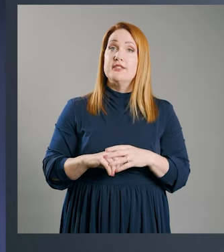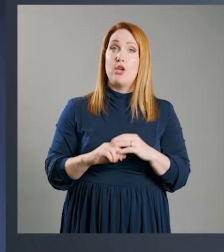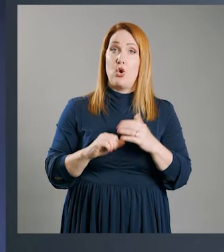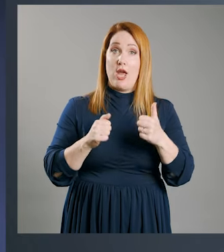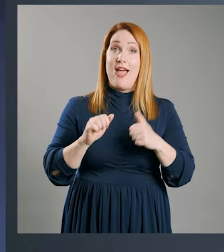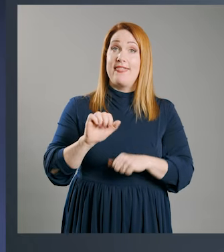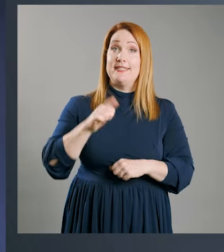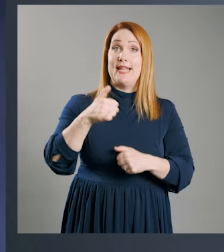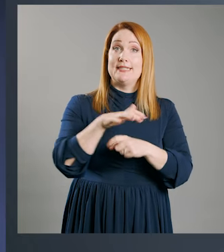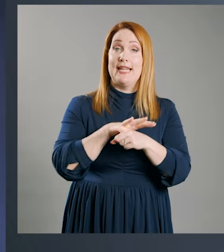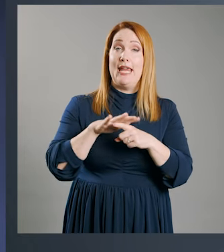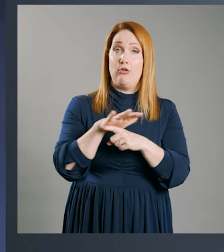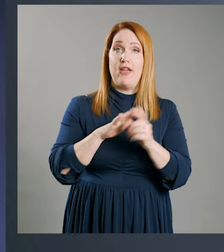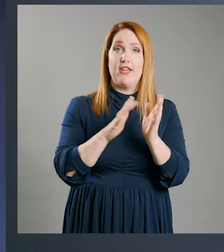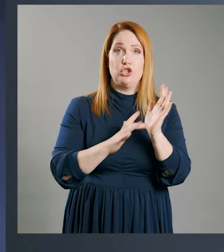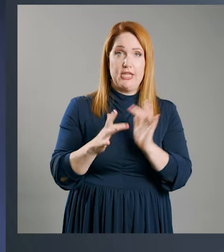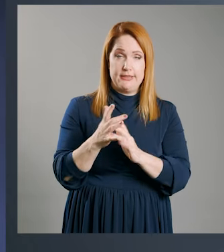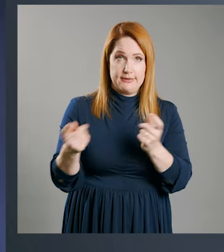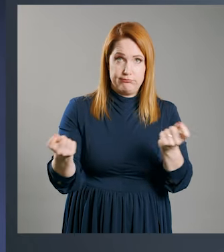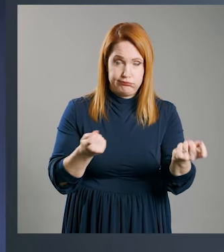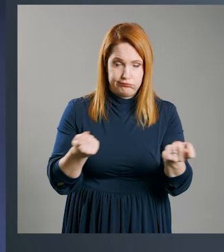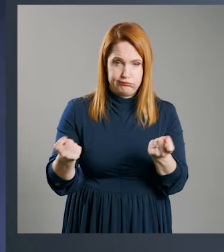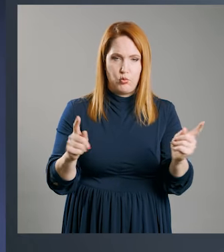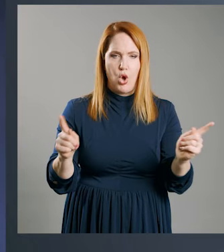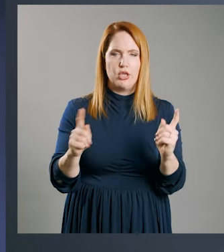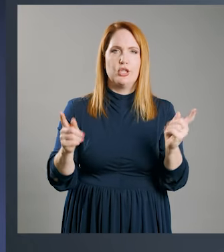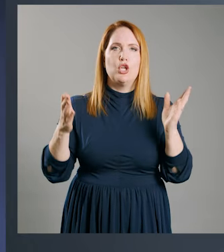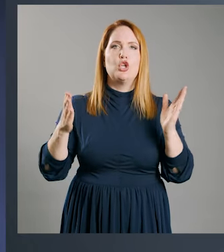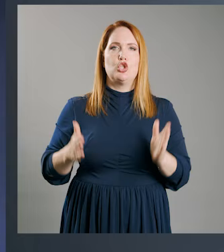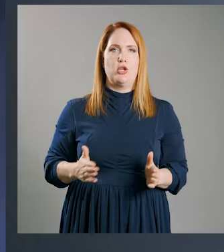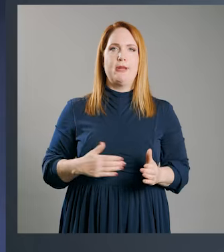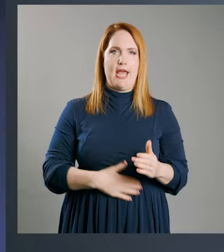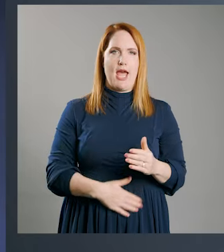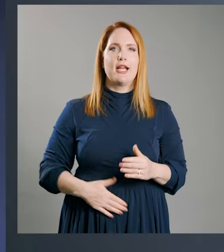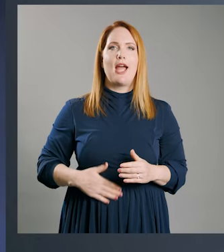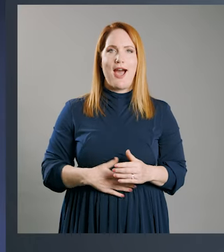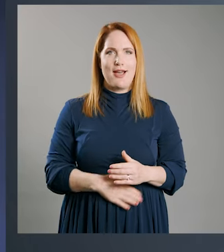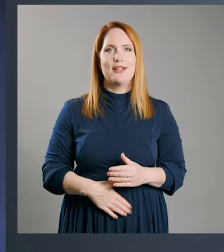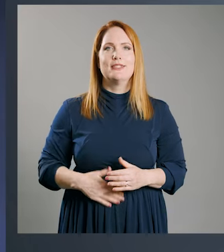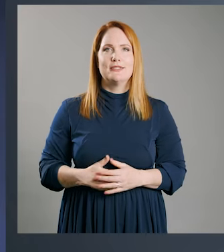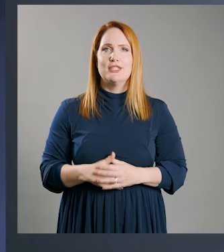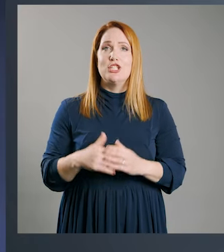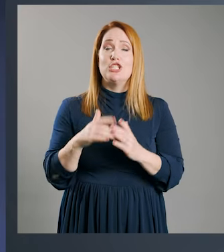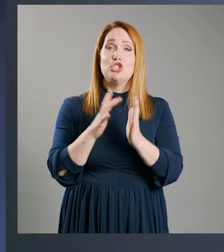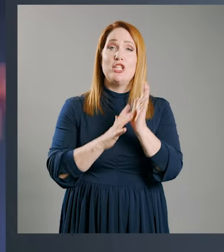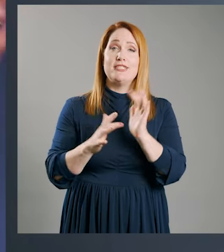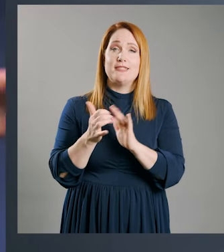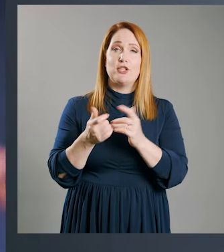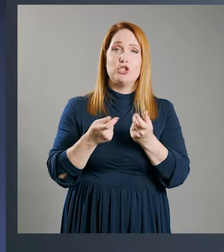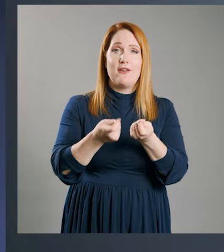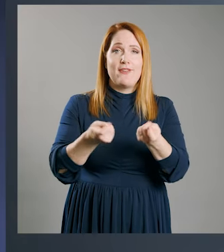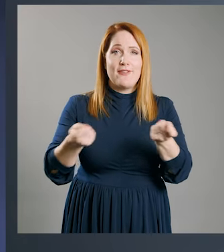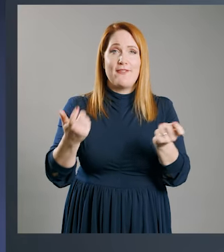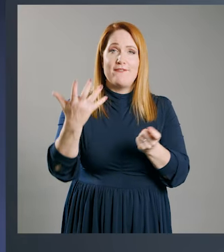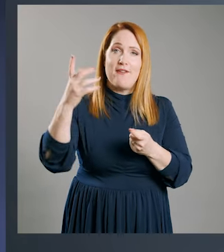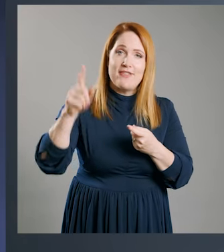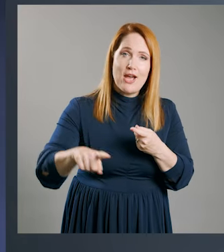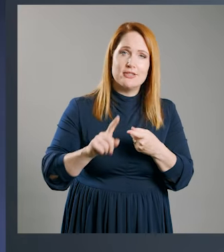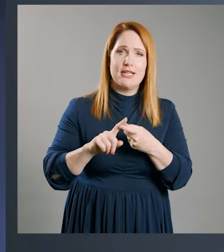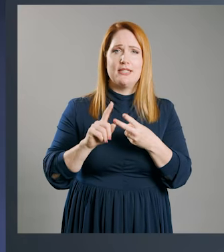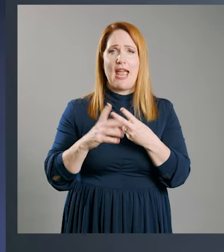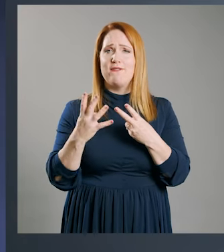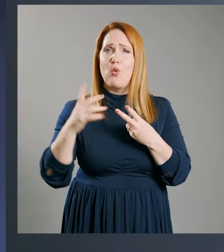Jesus exhibited authority was over ruling over human hunger. We read about Jesus feeding the 5,000 and